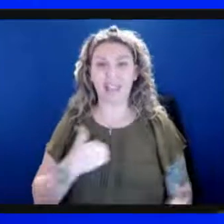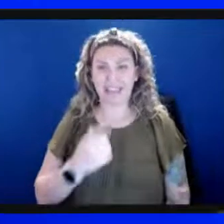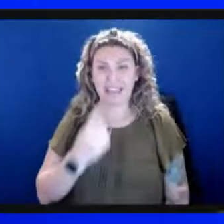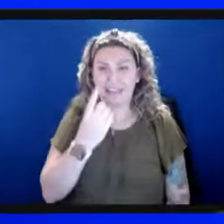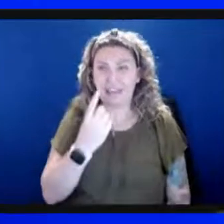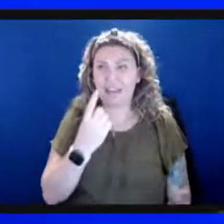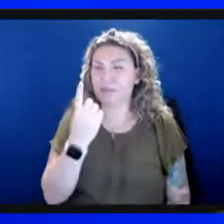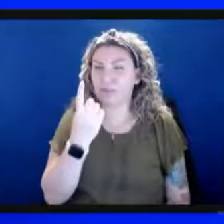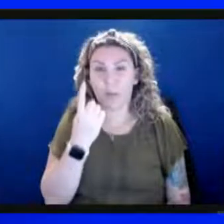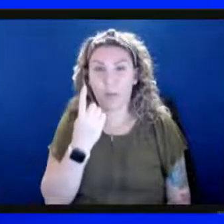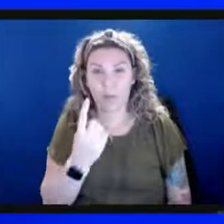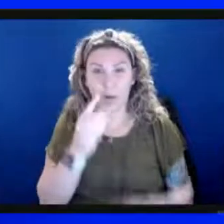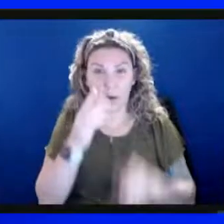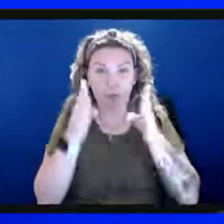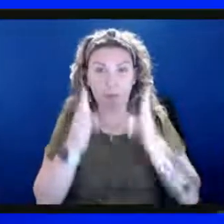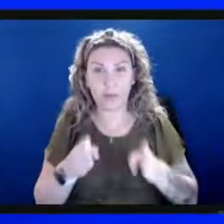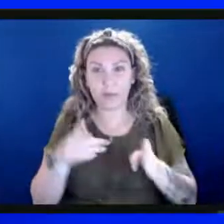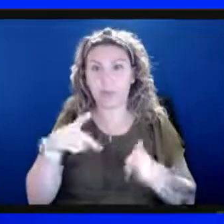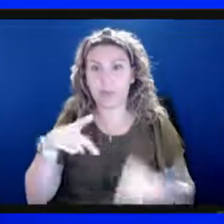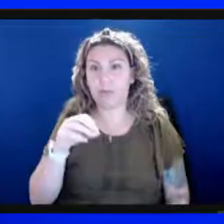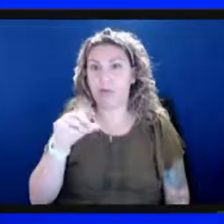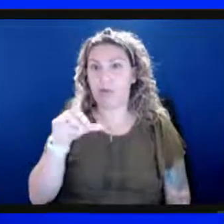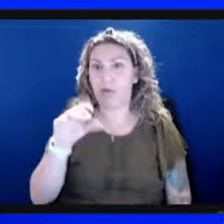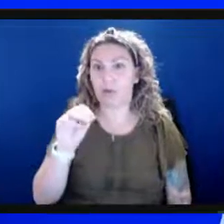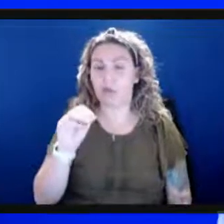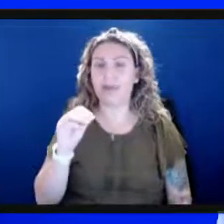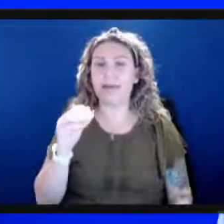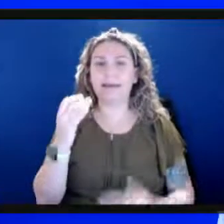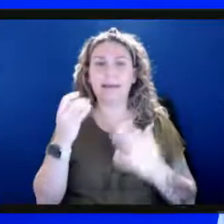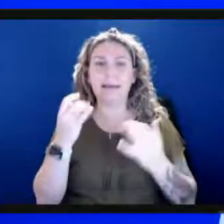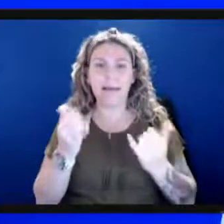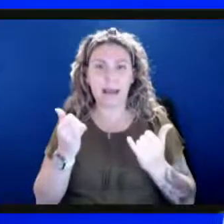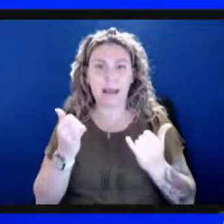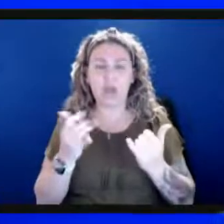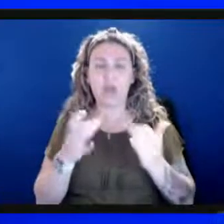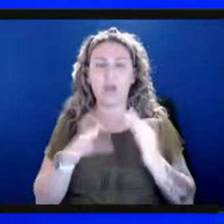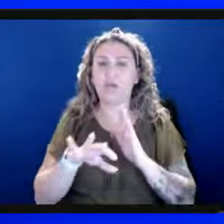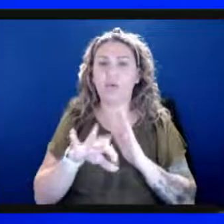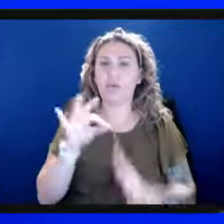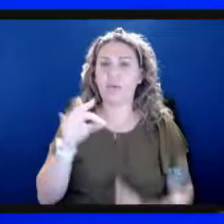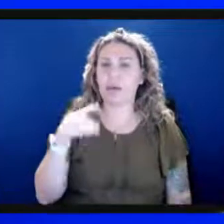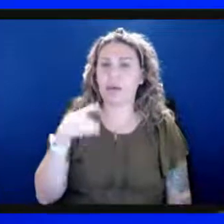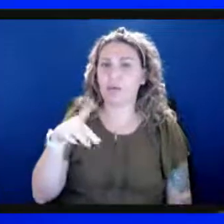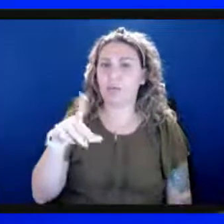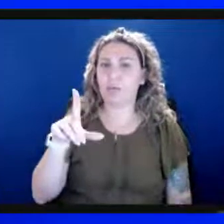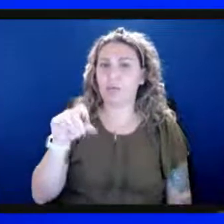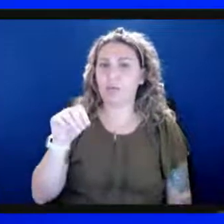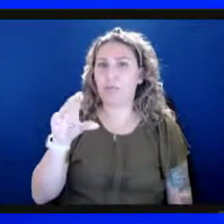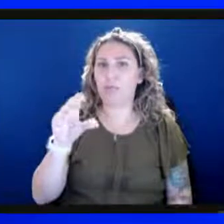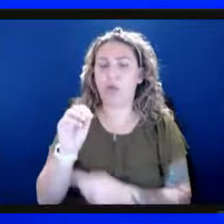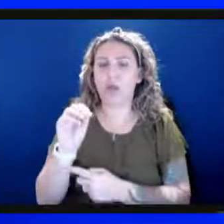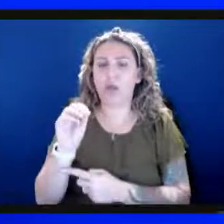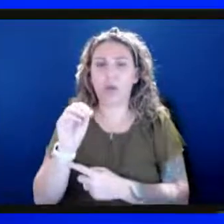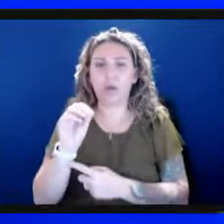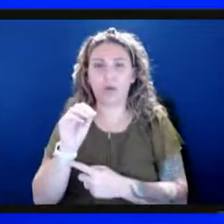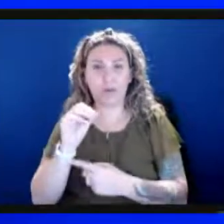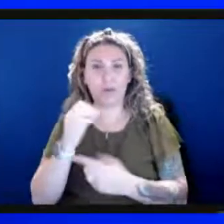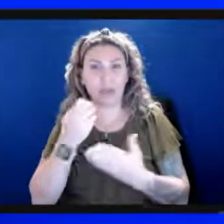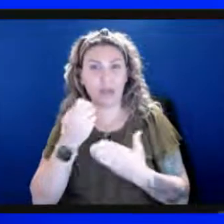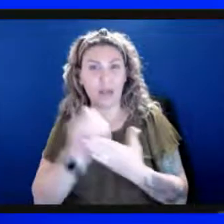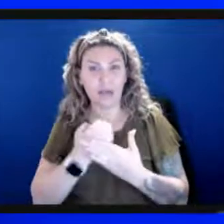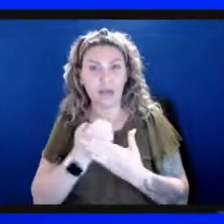do know that they were, as they are looking now, they are finding polio, evidence of the polio virus in